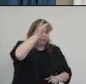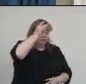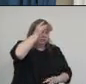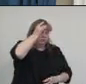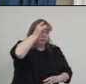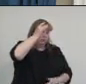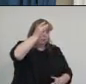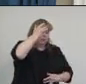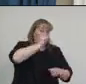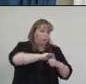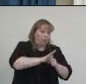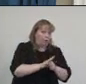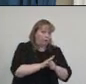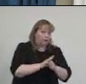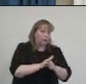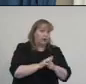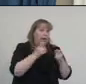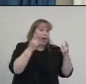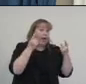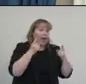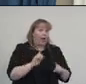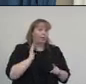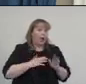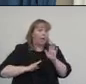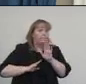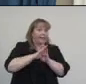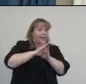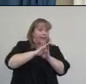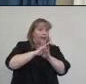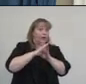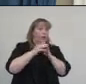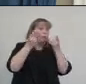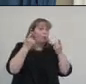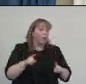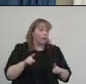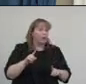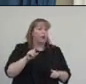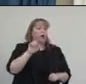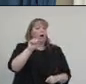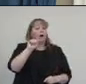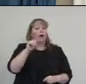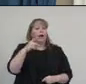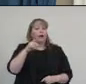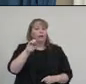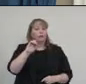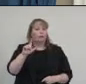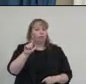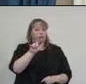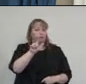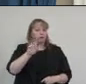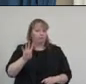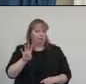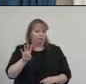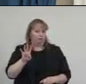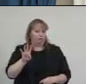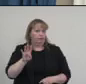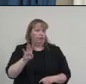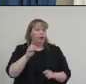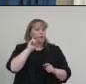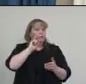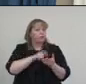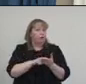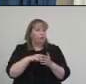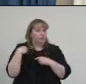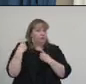April 24th, and that rate has been declining since that time. We are watching this trend very carefully.